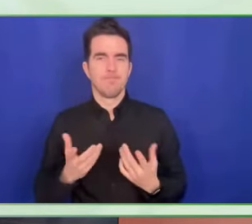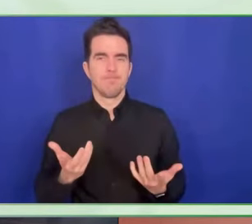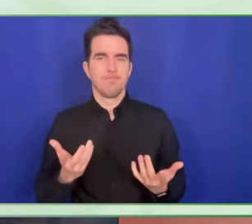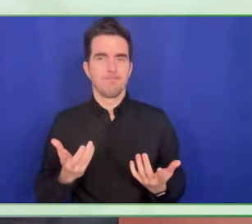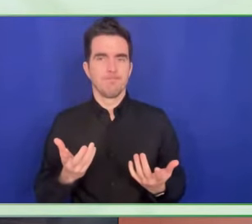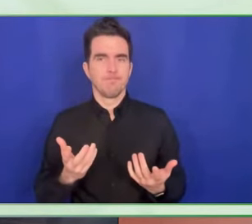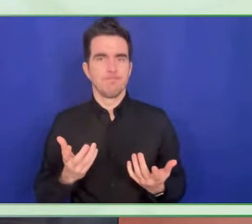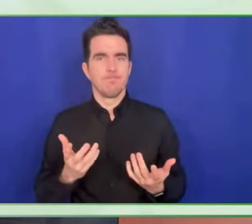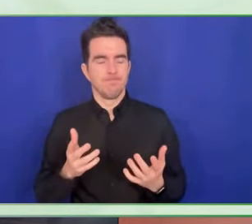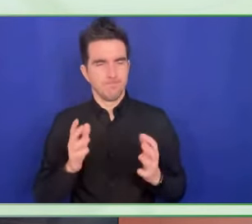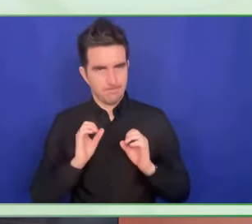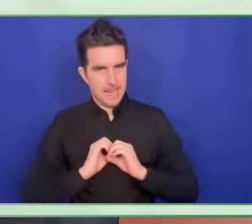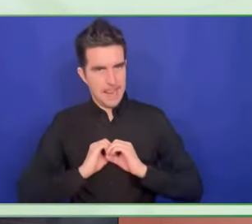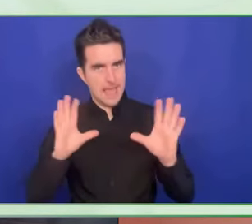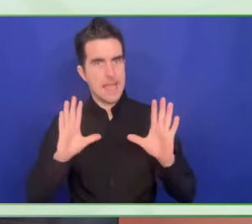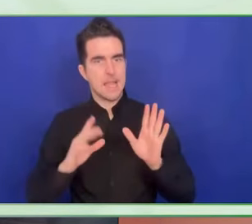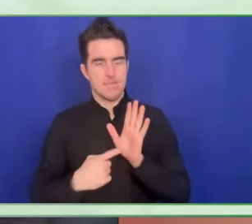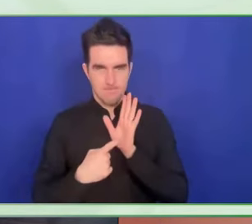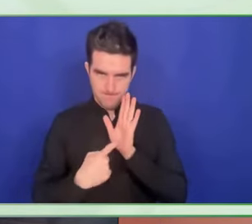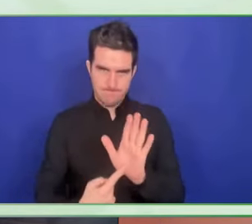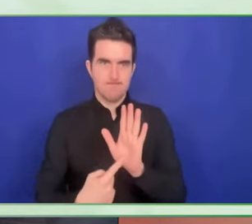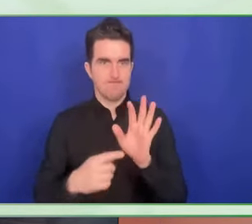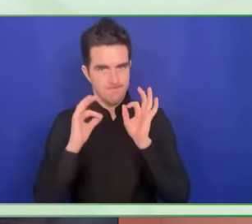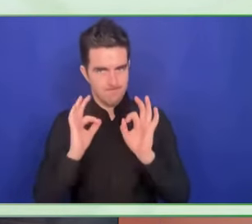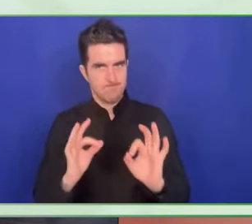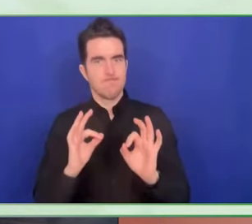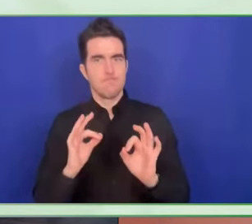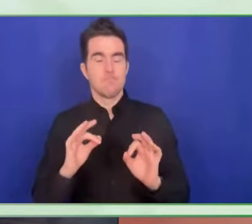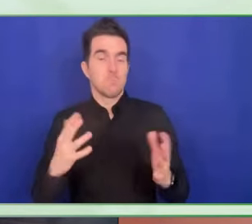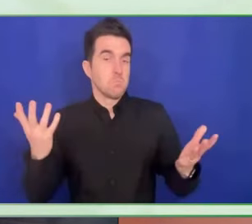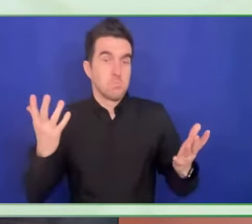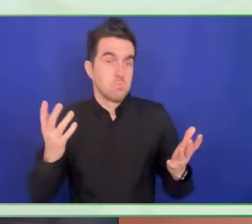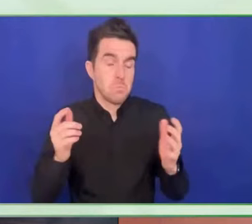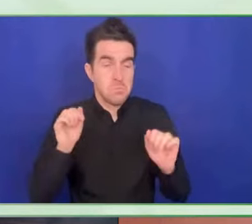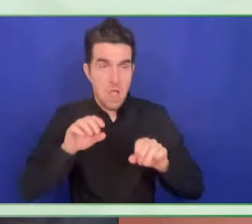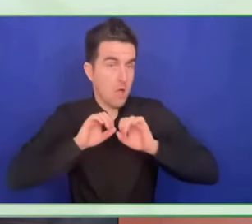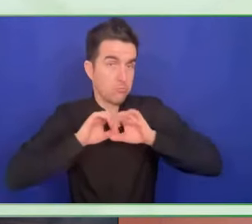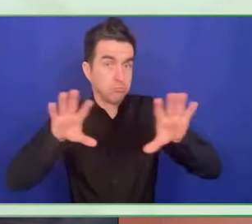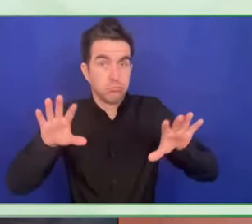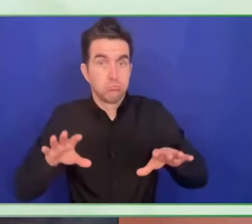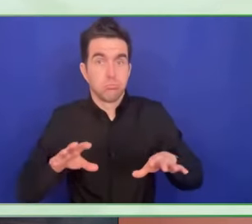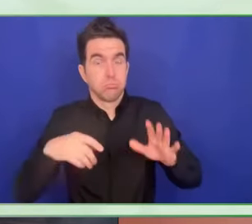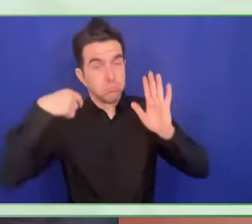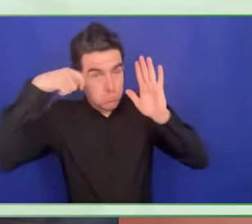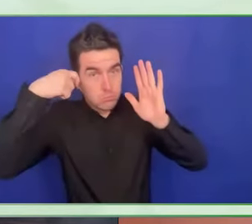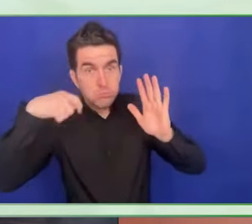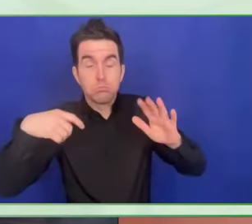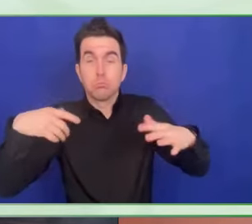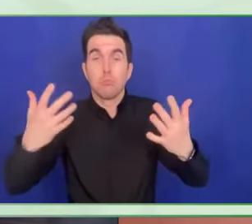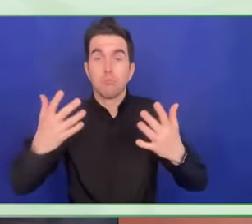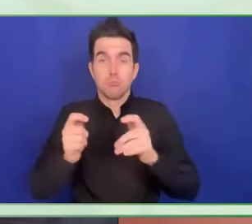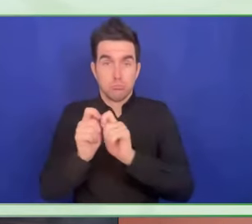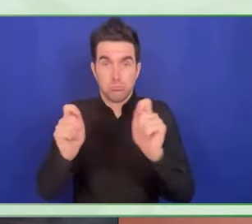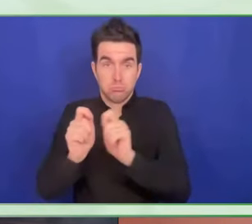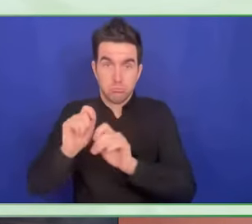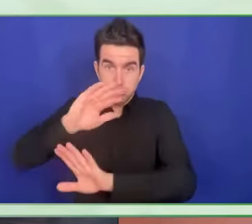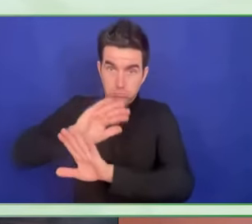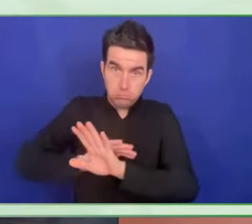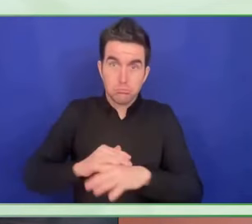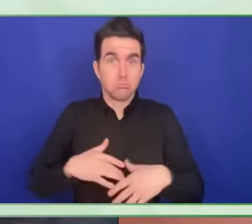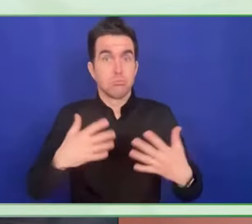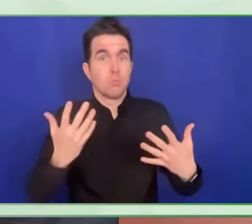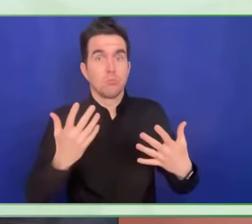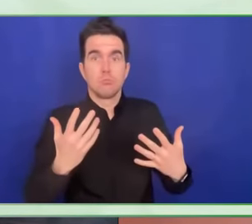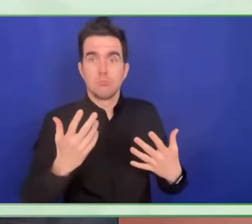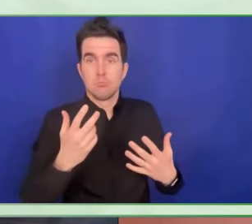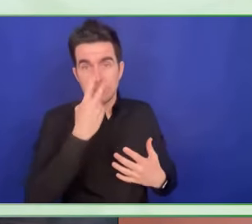right? Cinderella is still a theme and a thematic of movies and films and society that's still represented today. And so I think, one, it falls